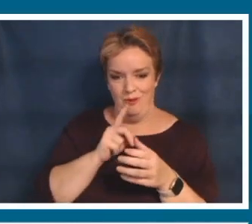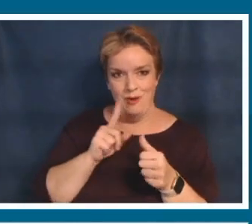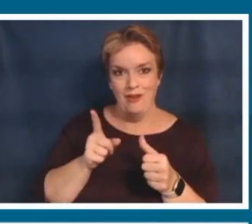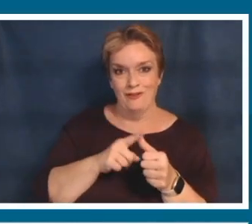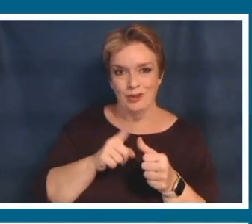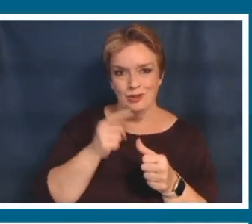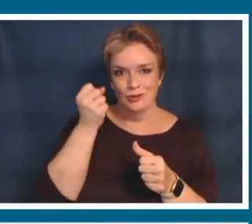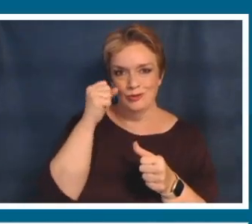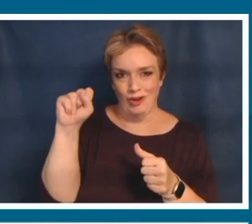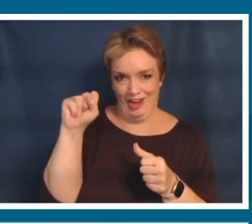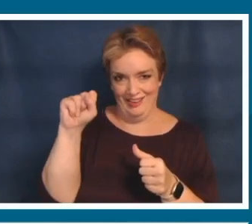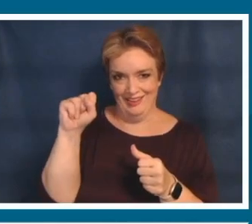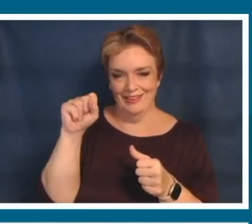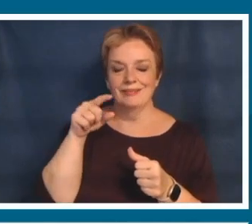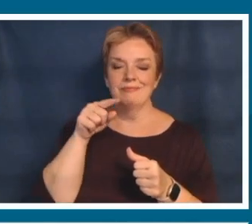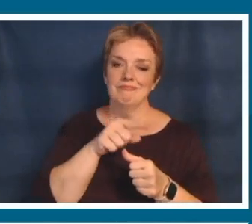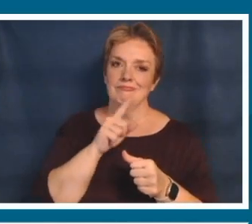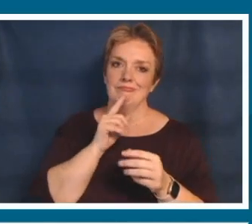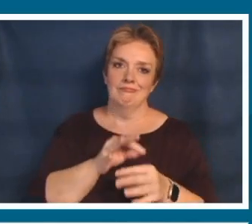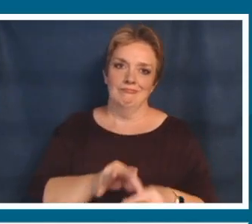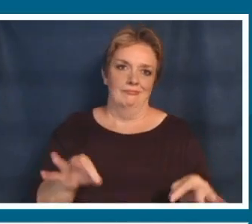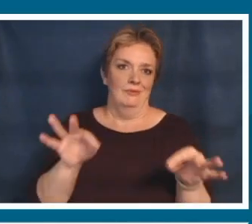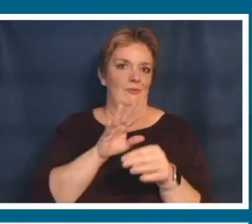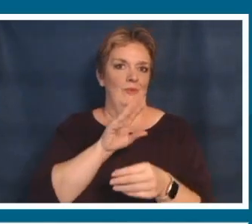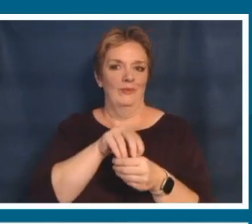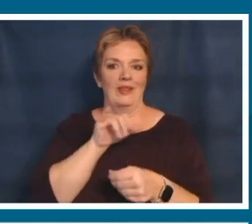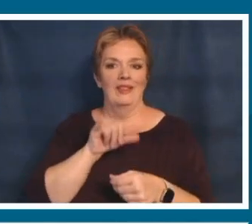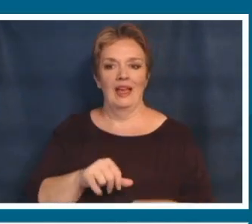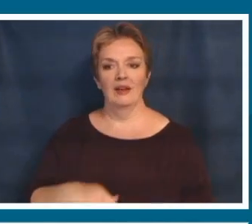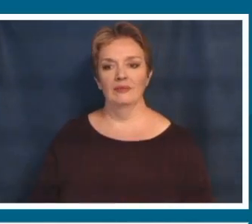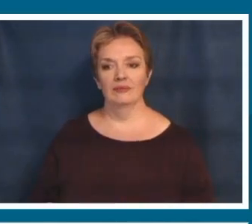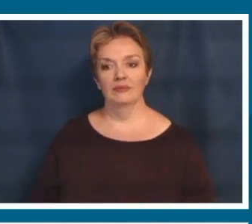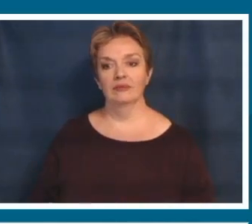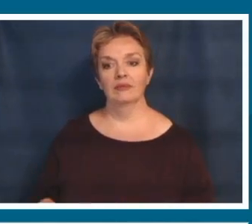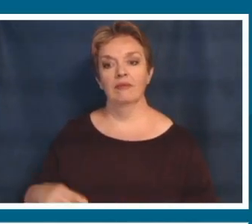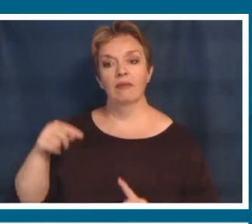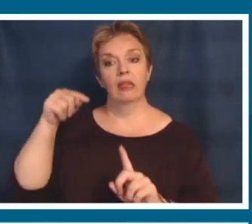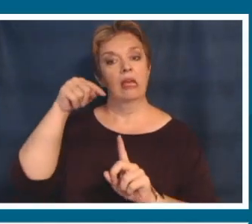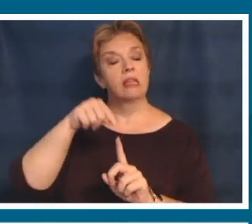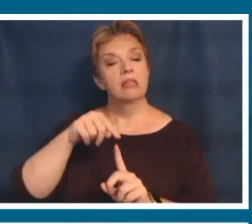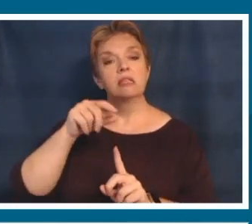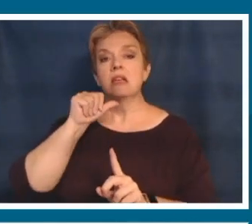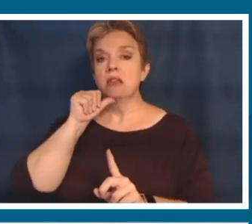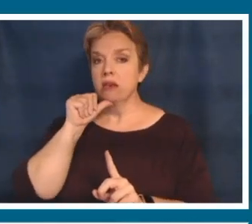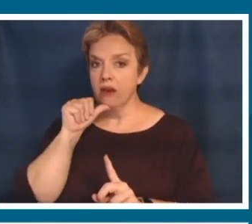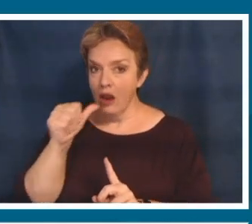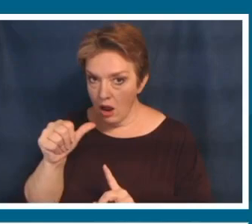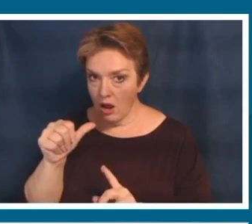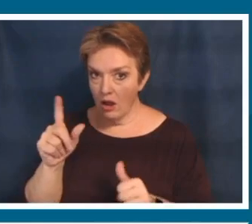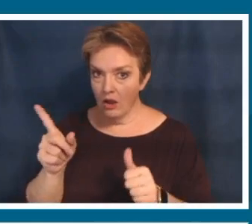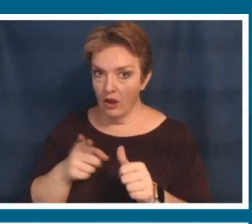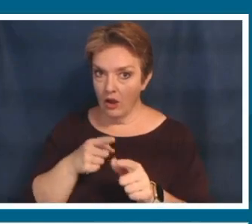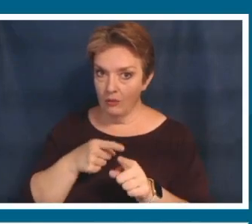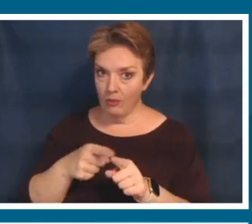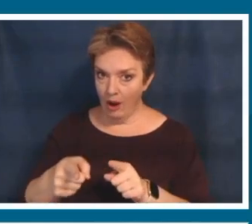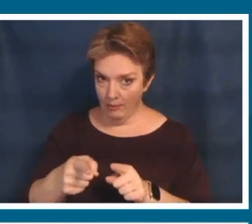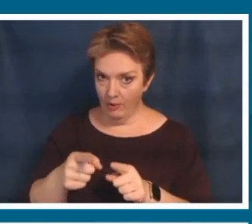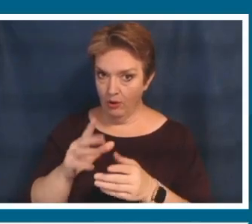the biography, this is not a primary source of Larry Itliong's life. It's a cartoon of his